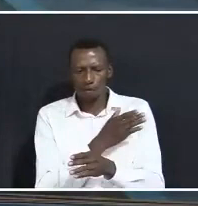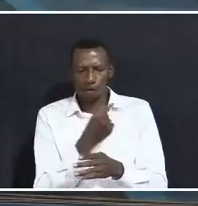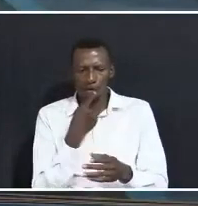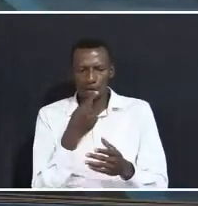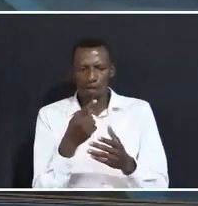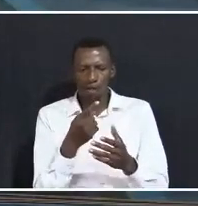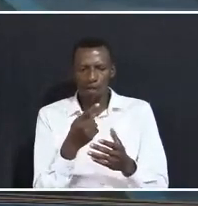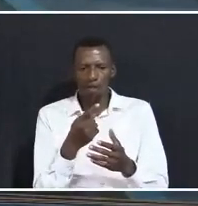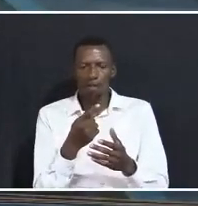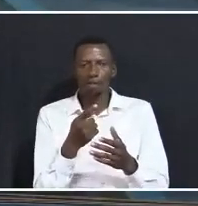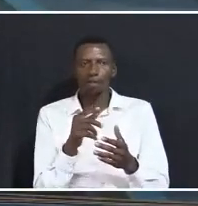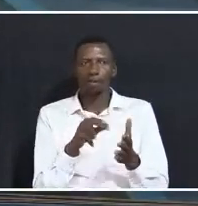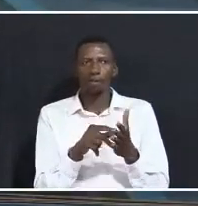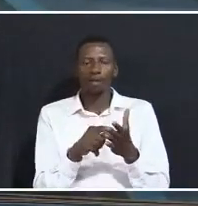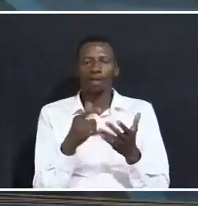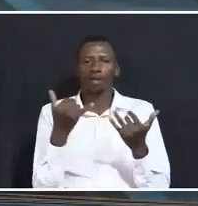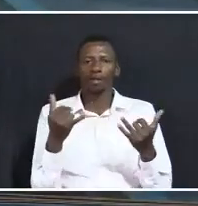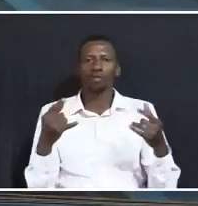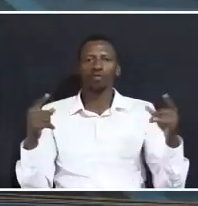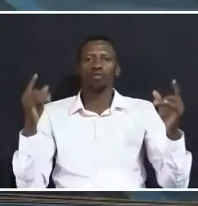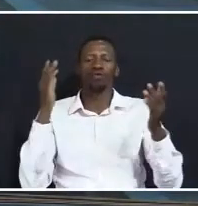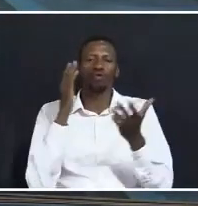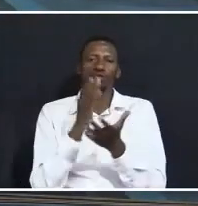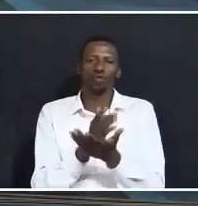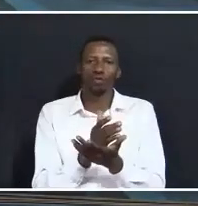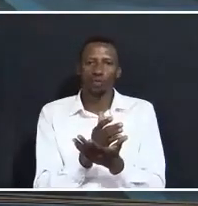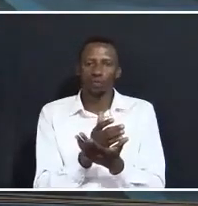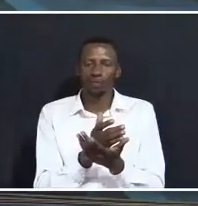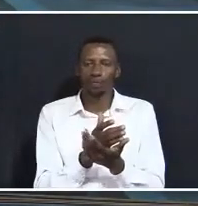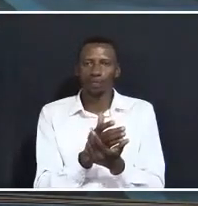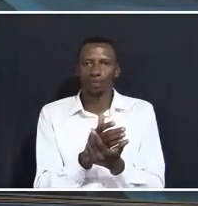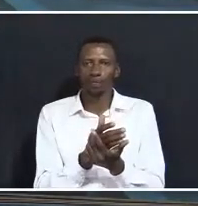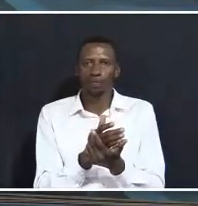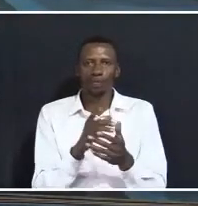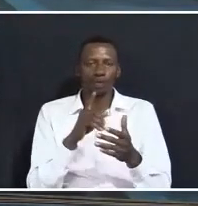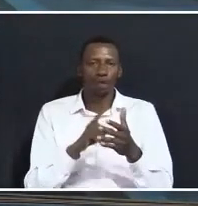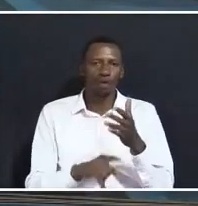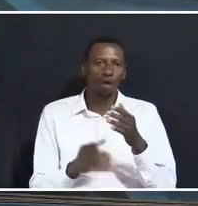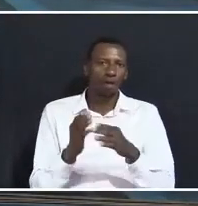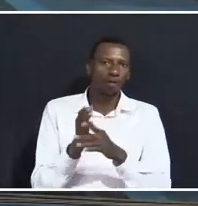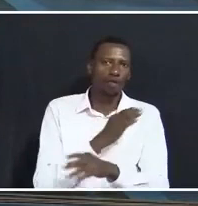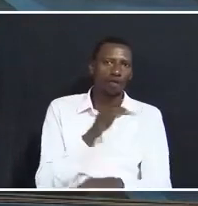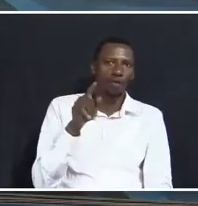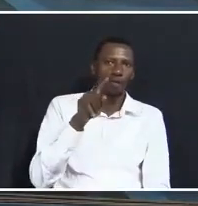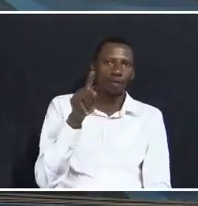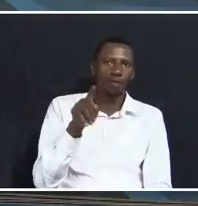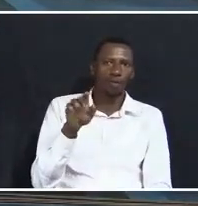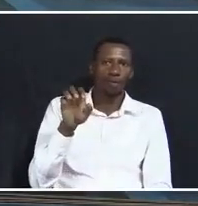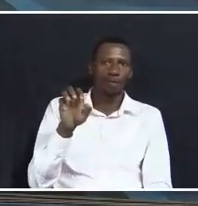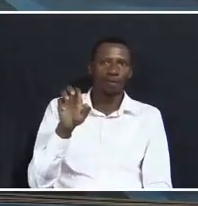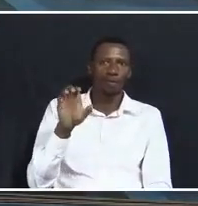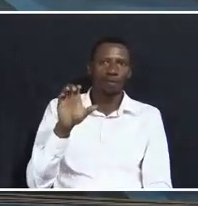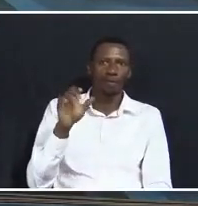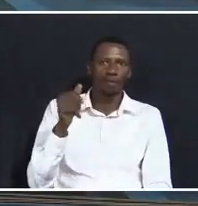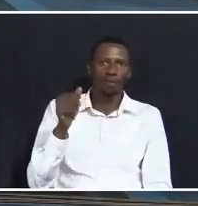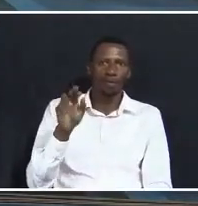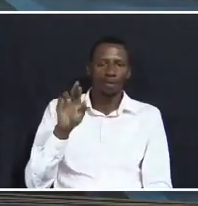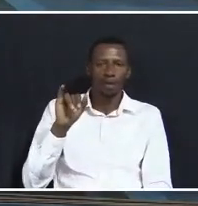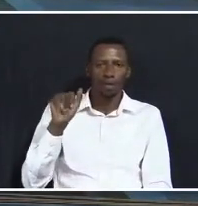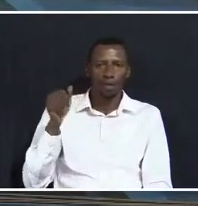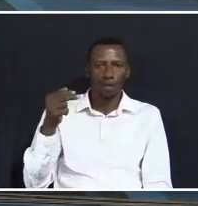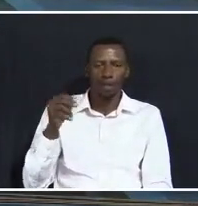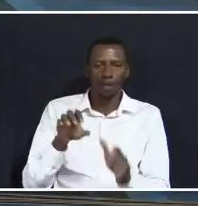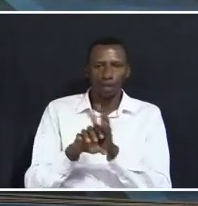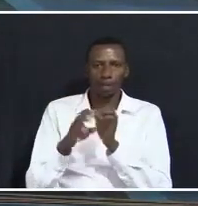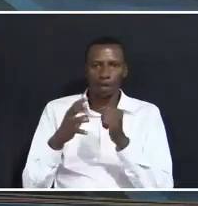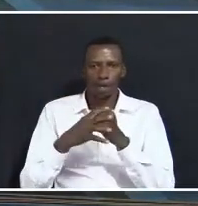now coming to pass. What Zechariah had said in Zechariah 9:9 is going